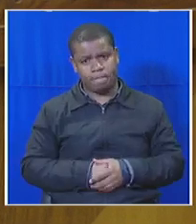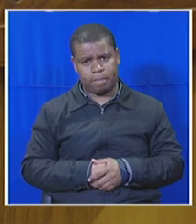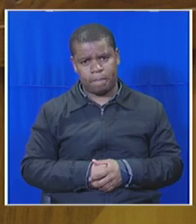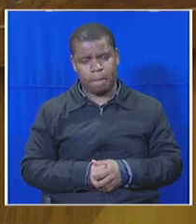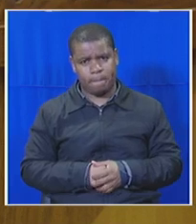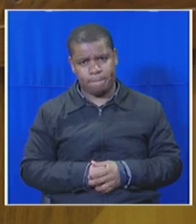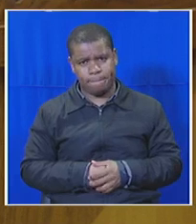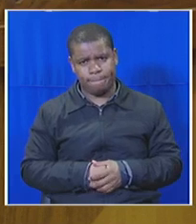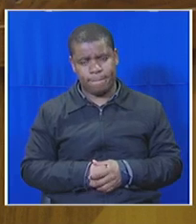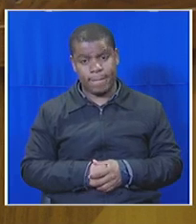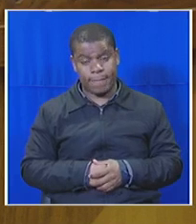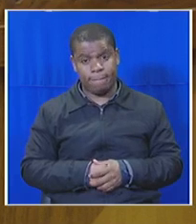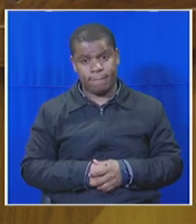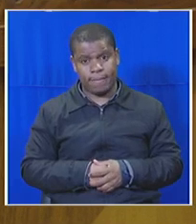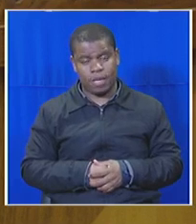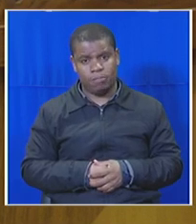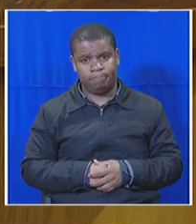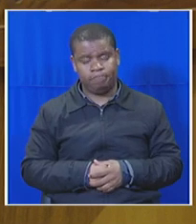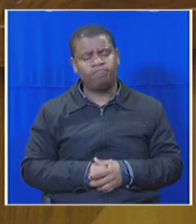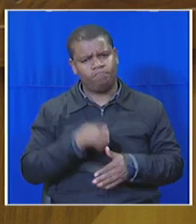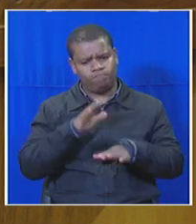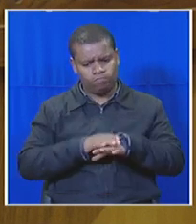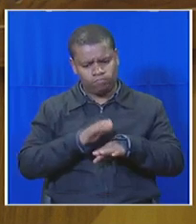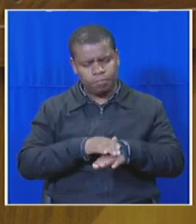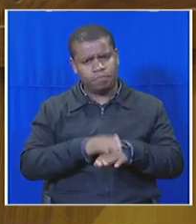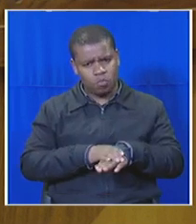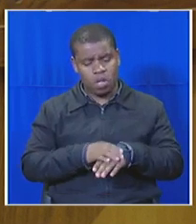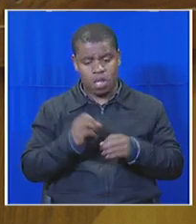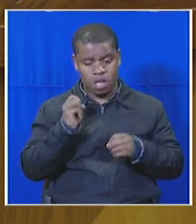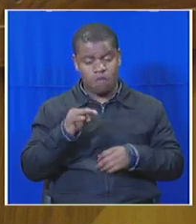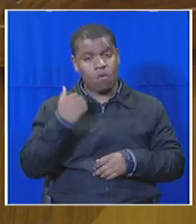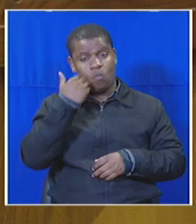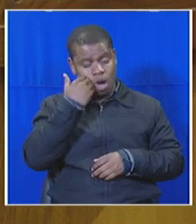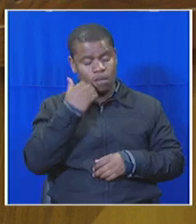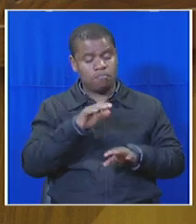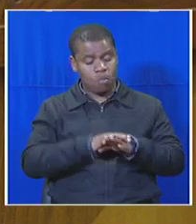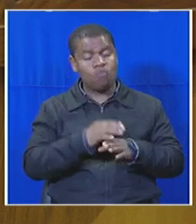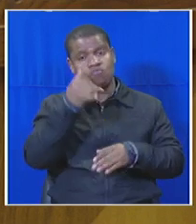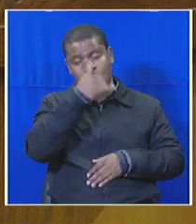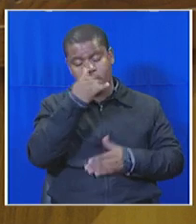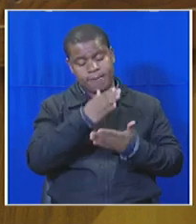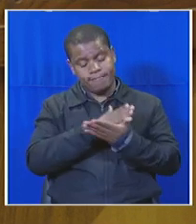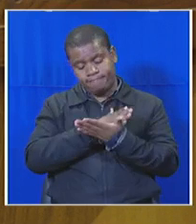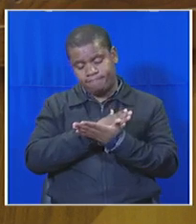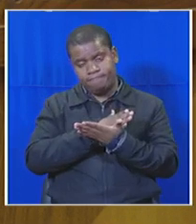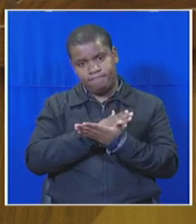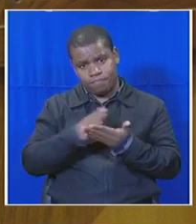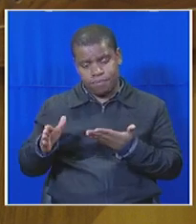If we are to make even more meaningful inroads in the fight against crime as a